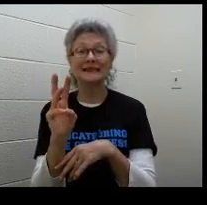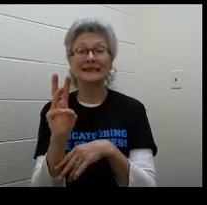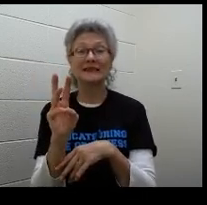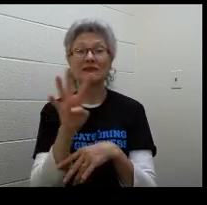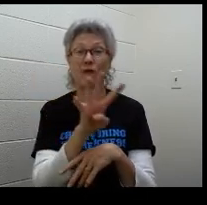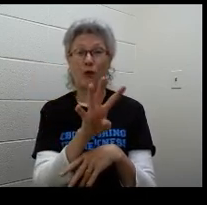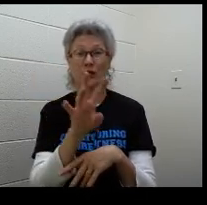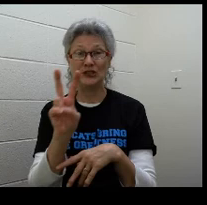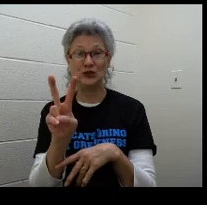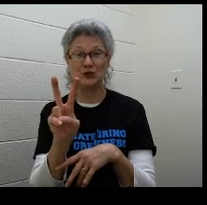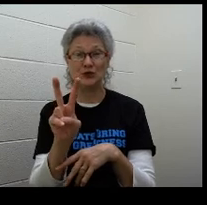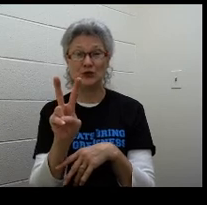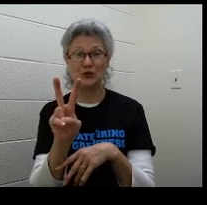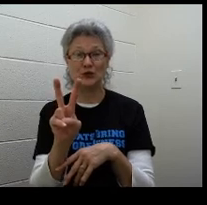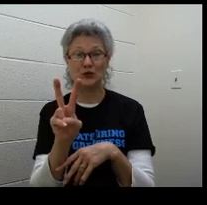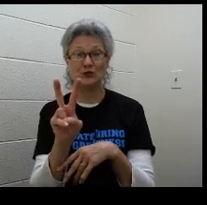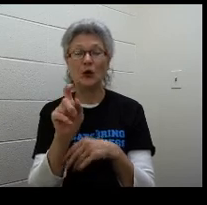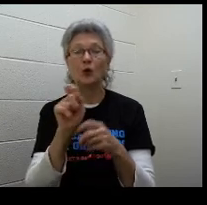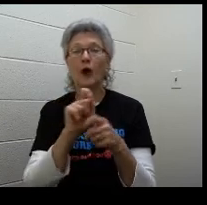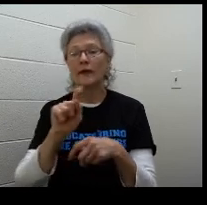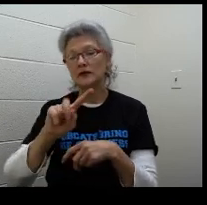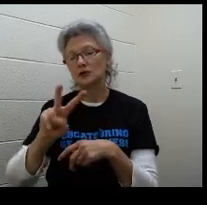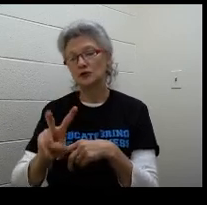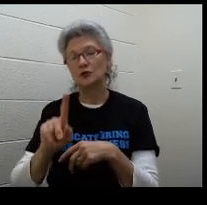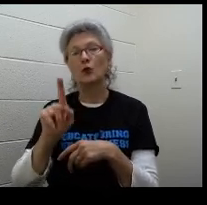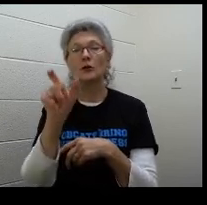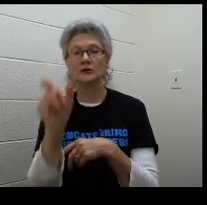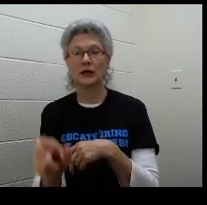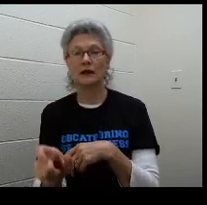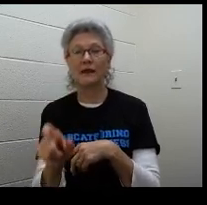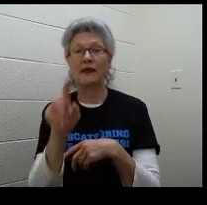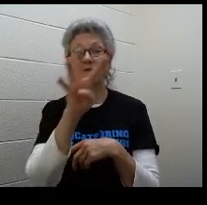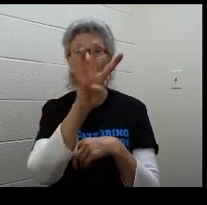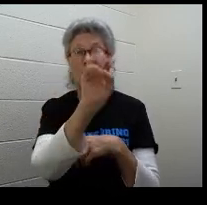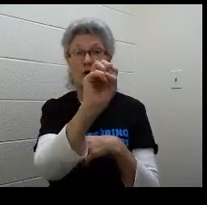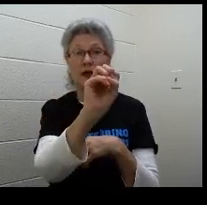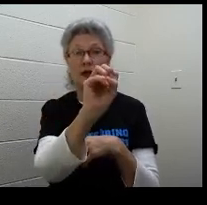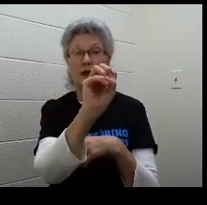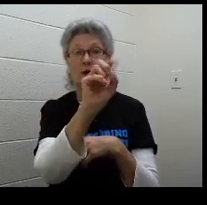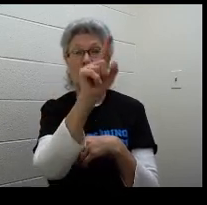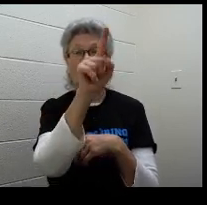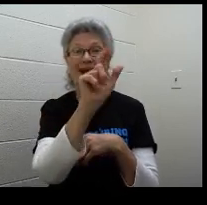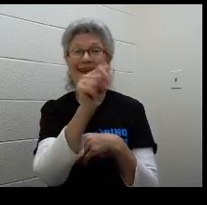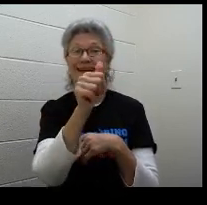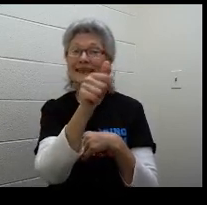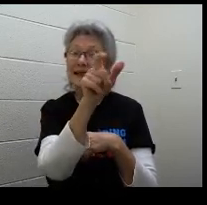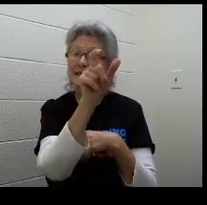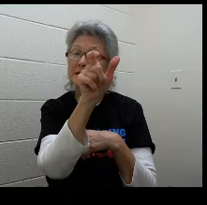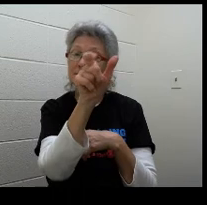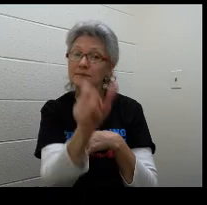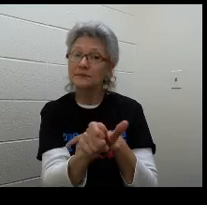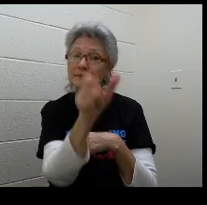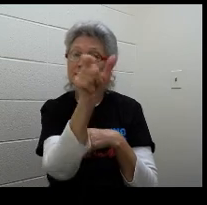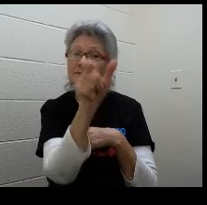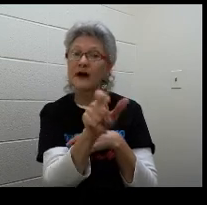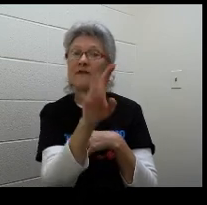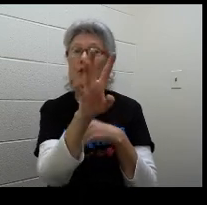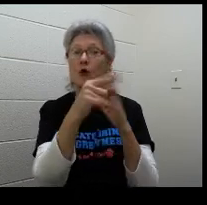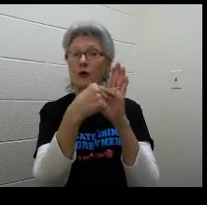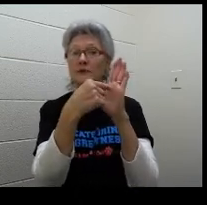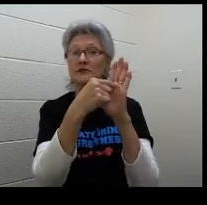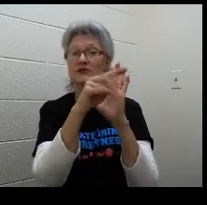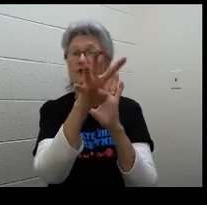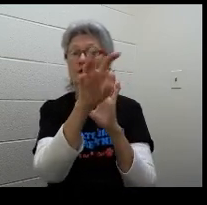is 42. We would write the 2 in the ones place, and then the 40 we can write in the tens place. This 4 represents